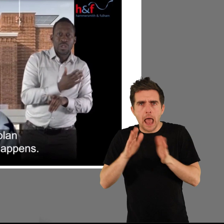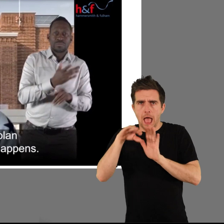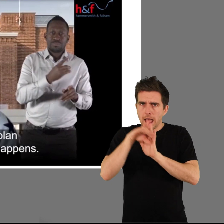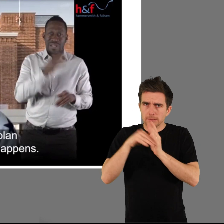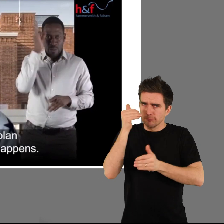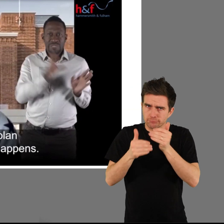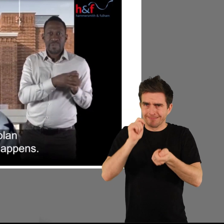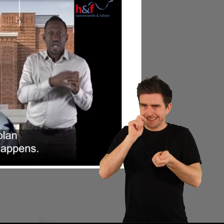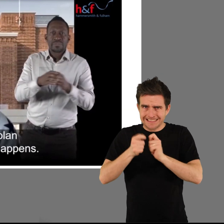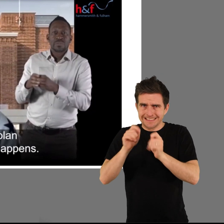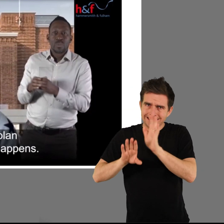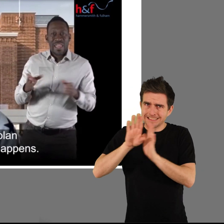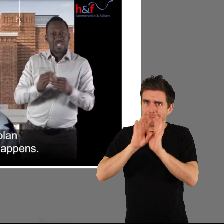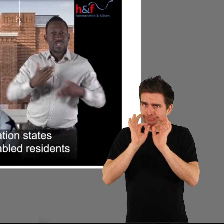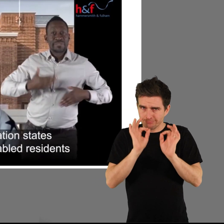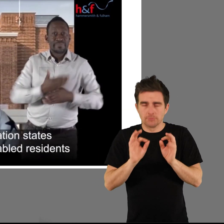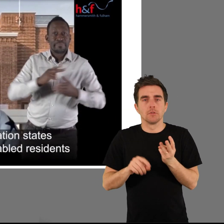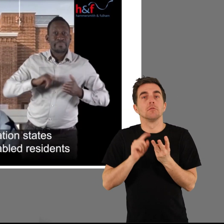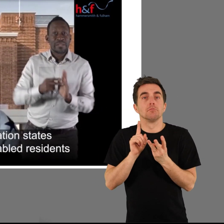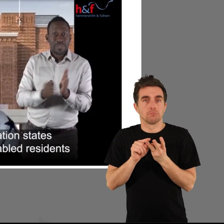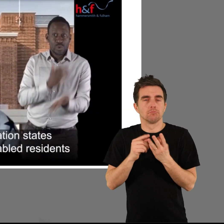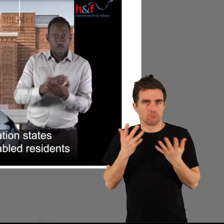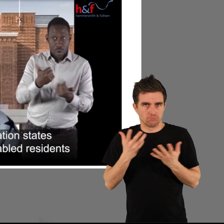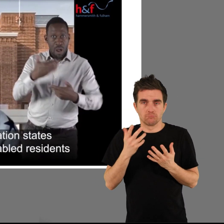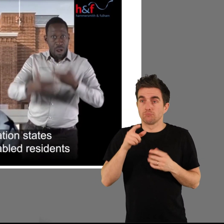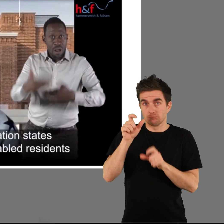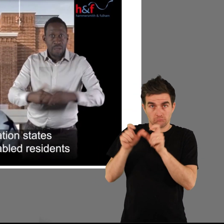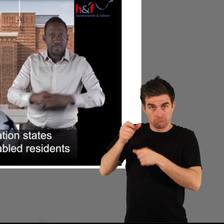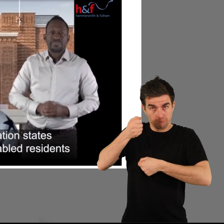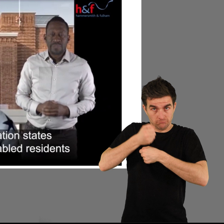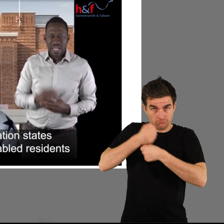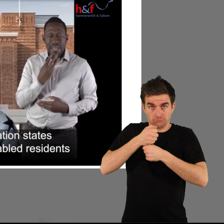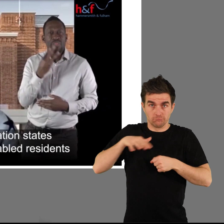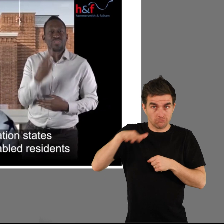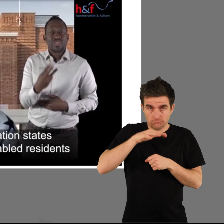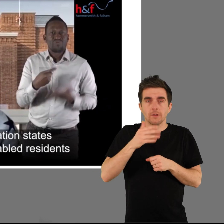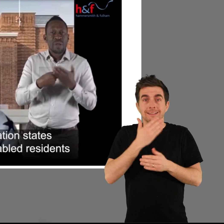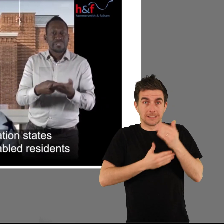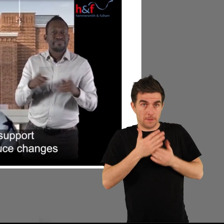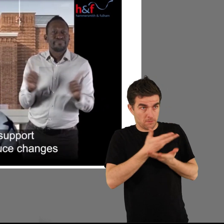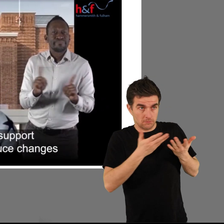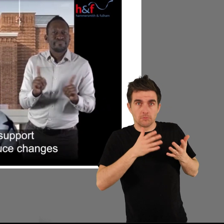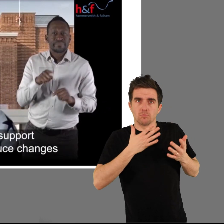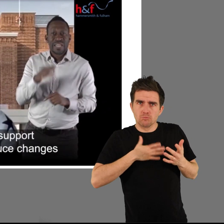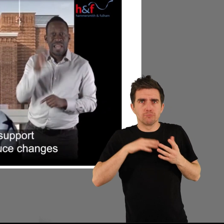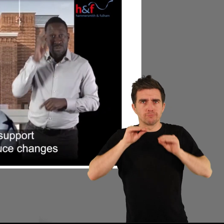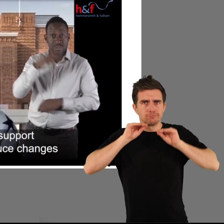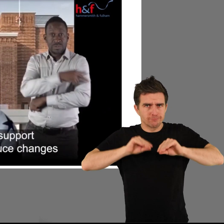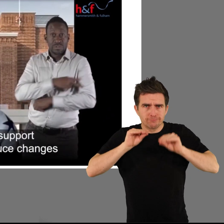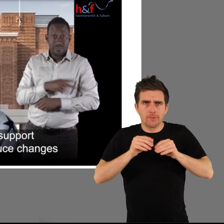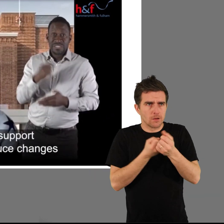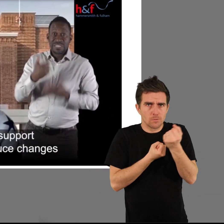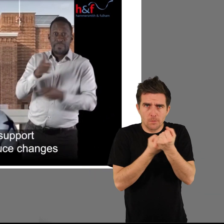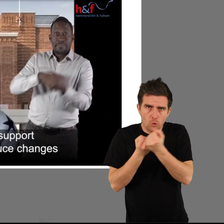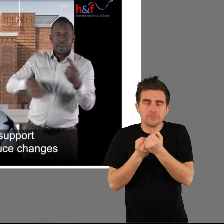to make sure this happens. The third recommendation states that council staff and disabled residents need training and support